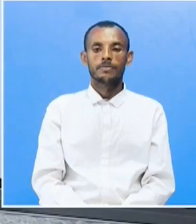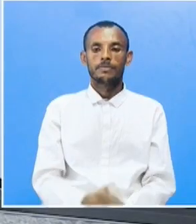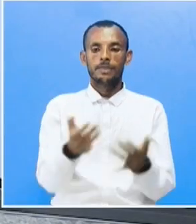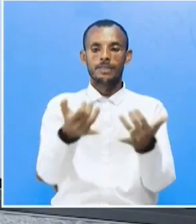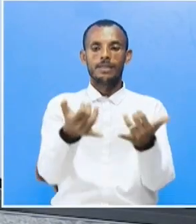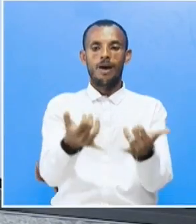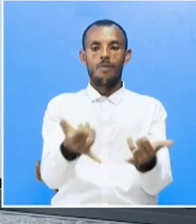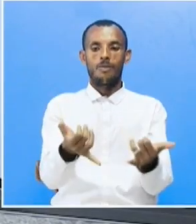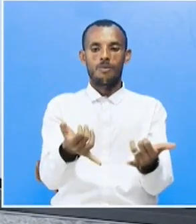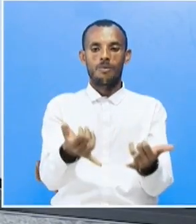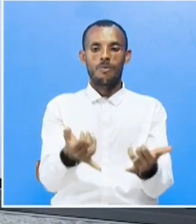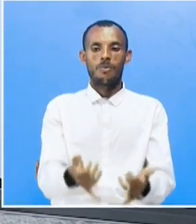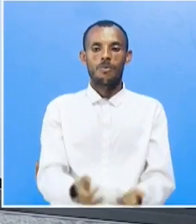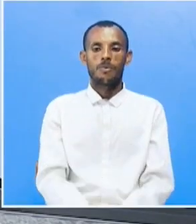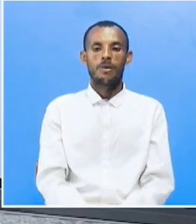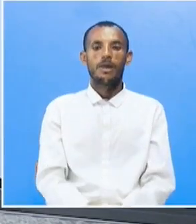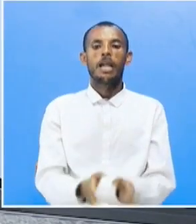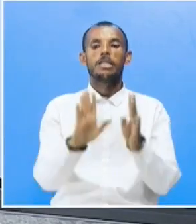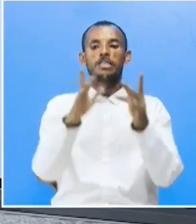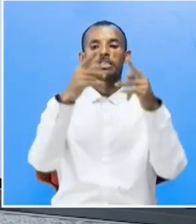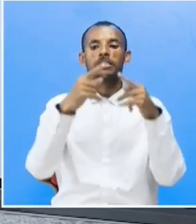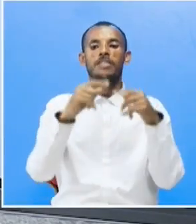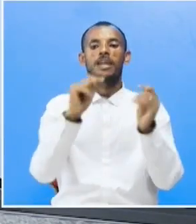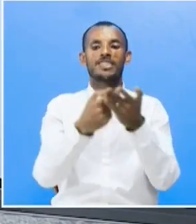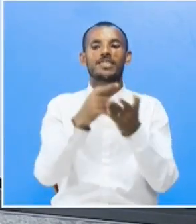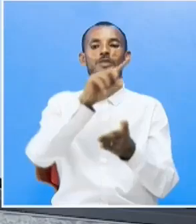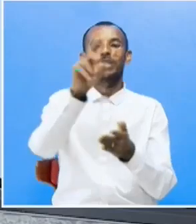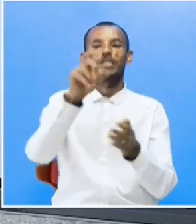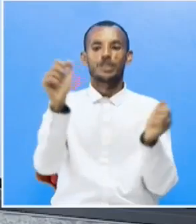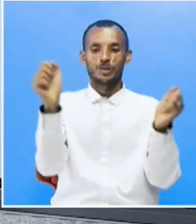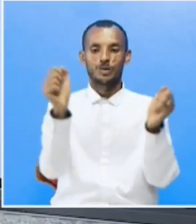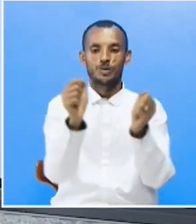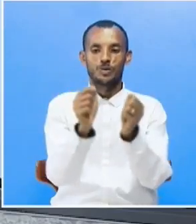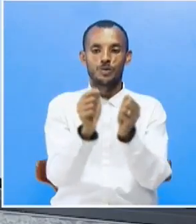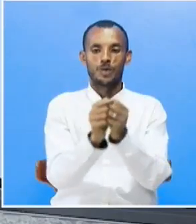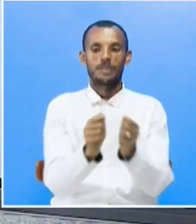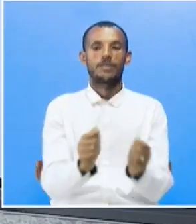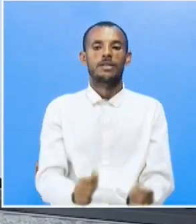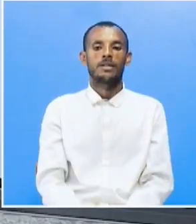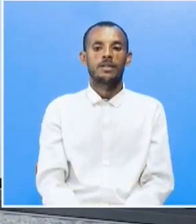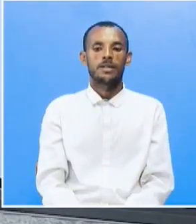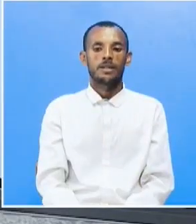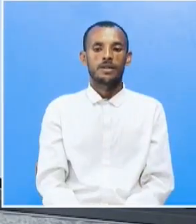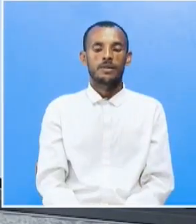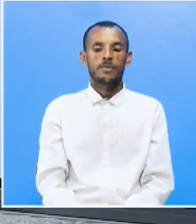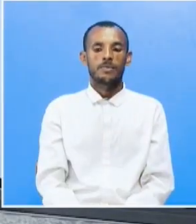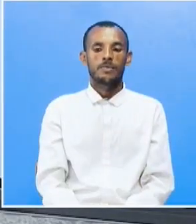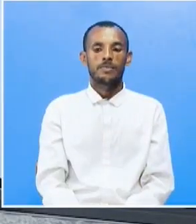Now, let's try this question together.